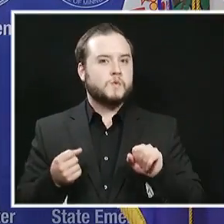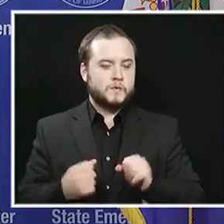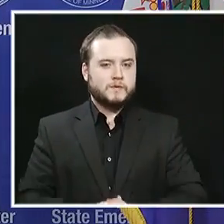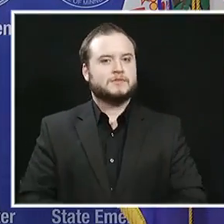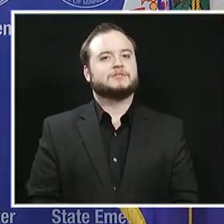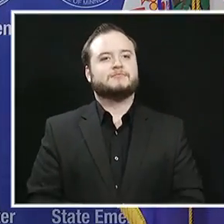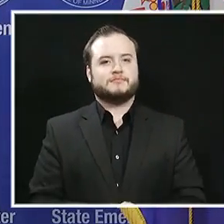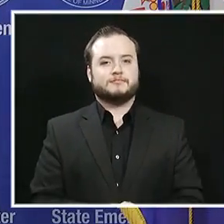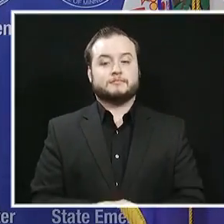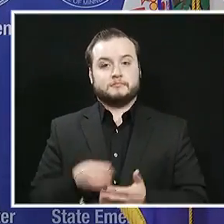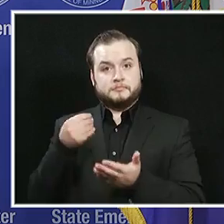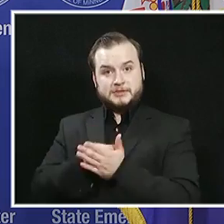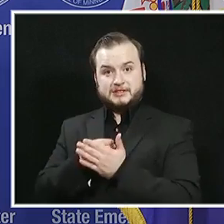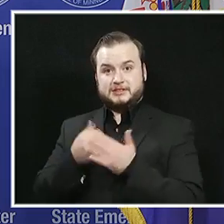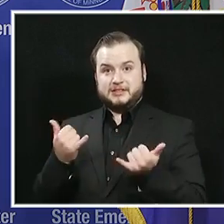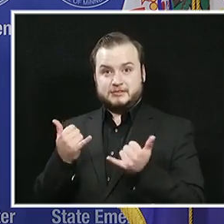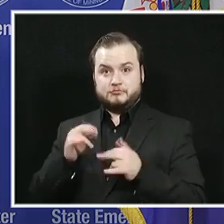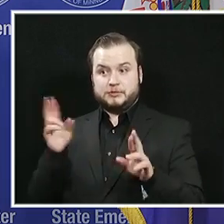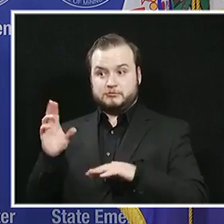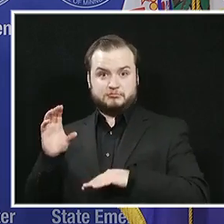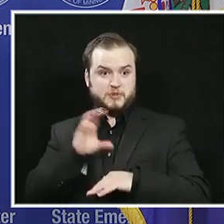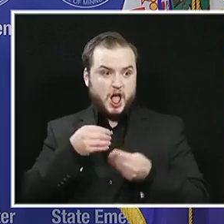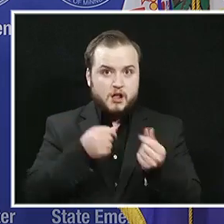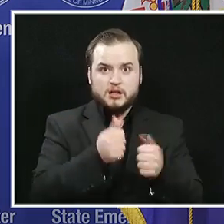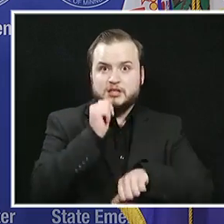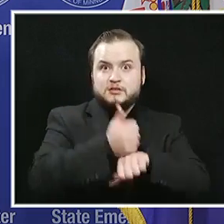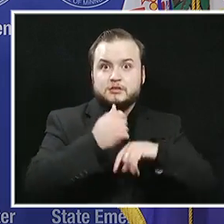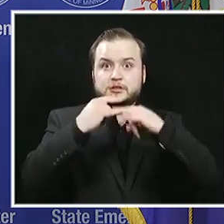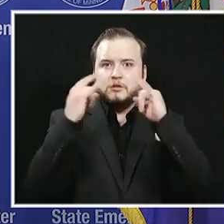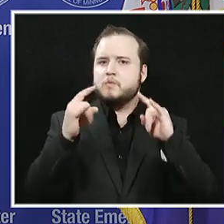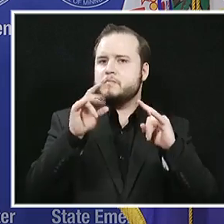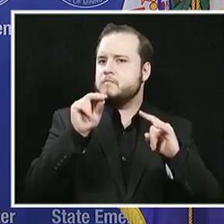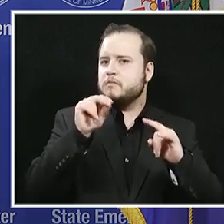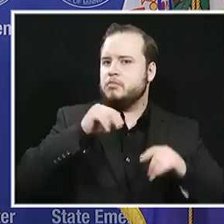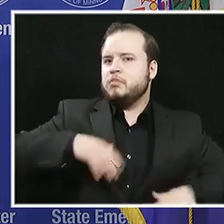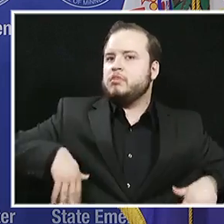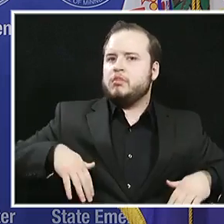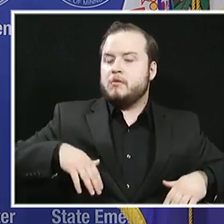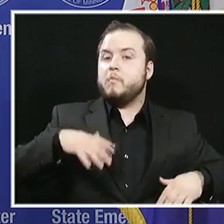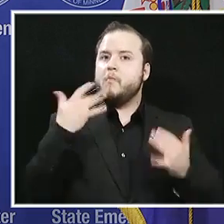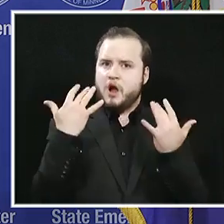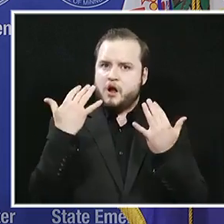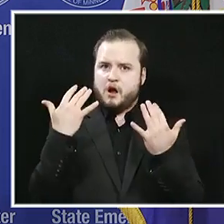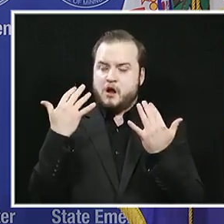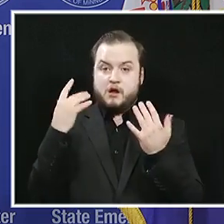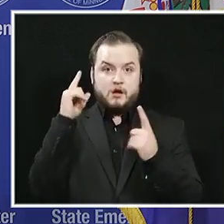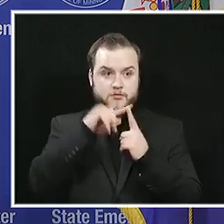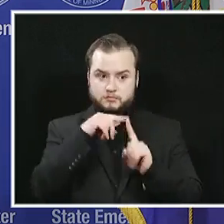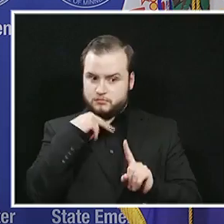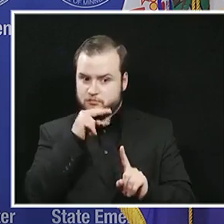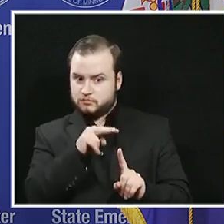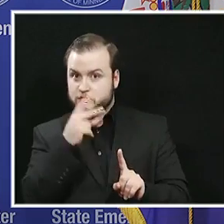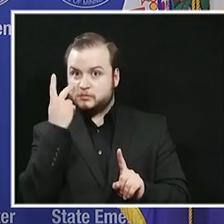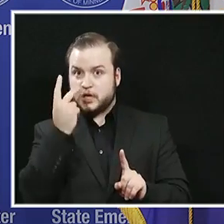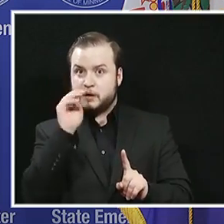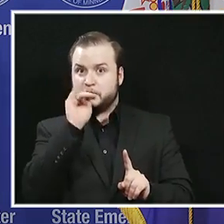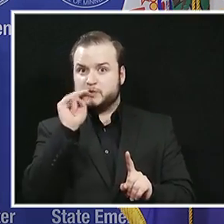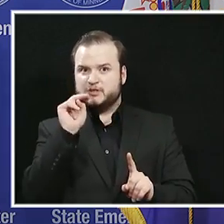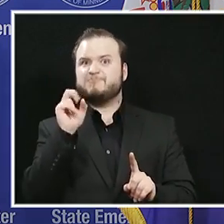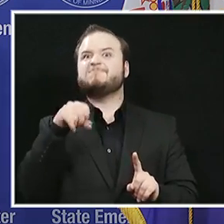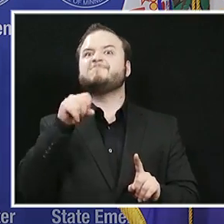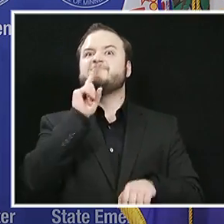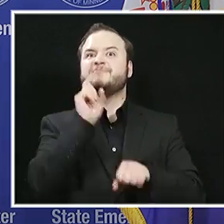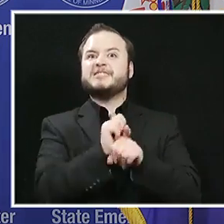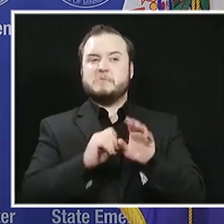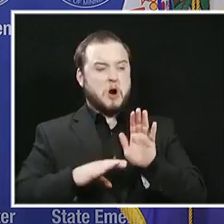them up. I can assure Minnesotans, should a surge come and the capacity be needed to overflow, we could stand those up in 72 hours. The one we stood